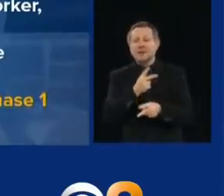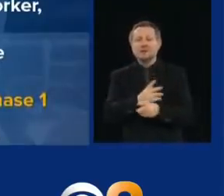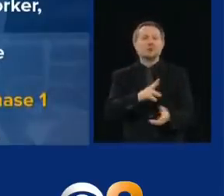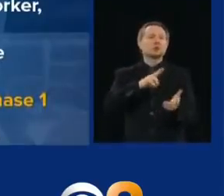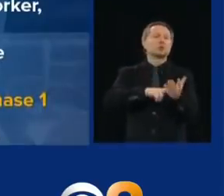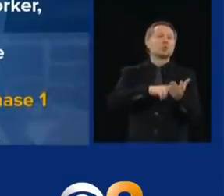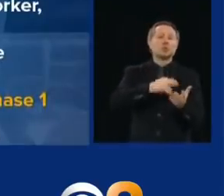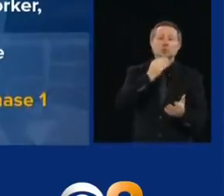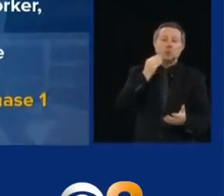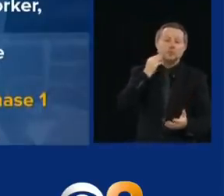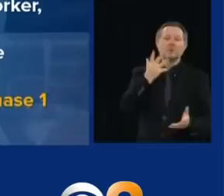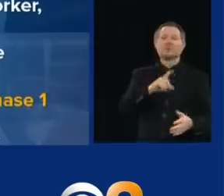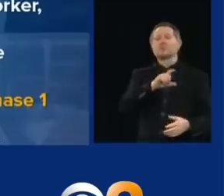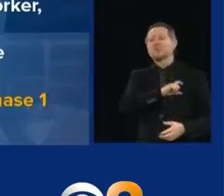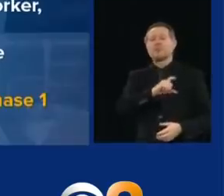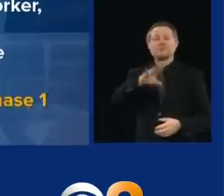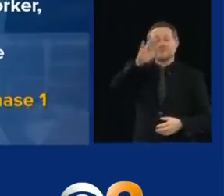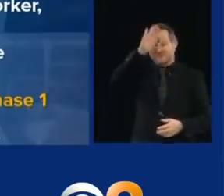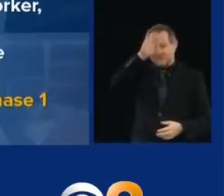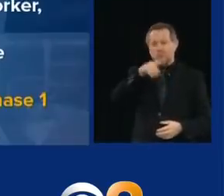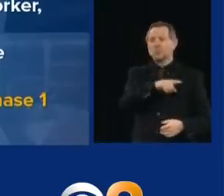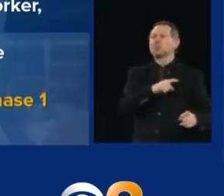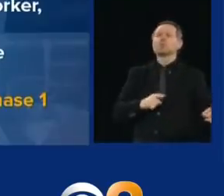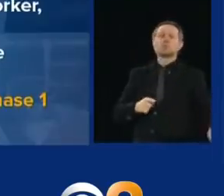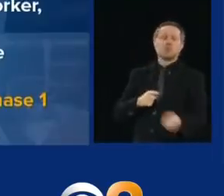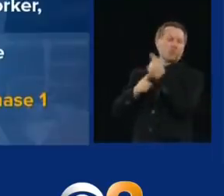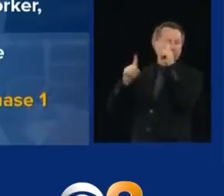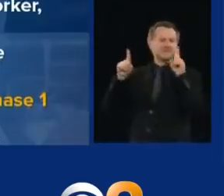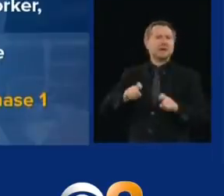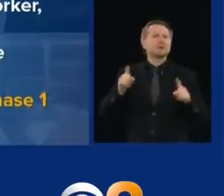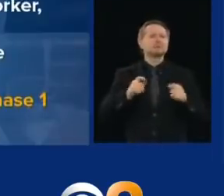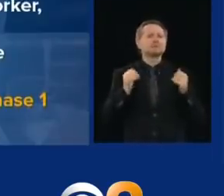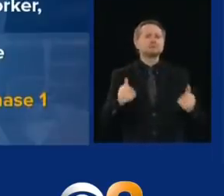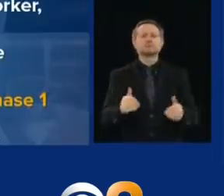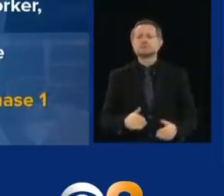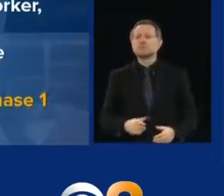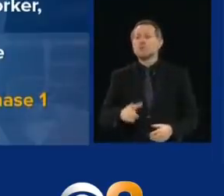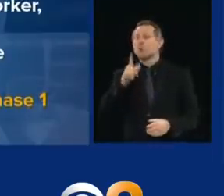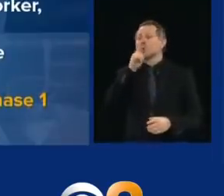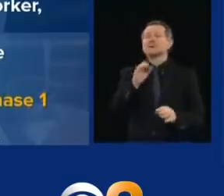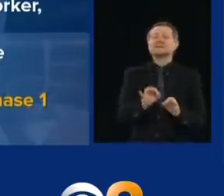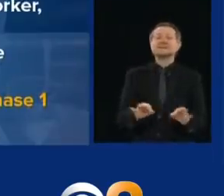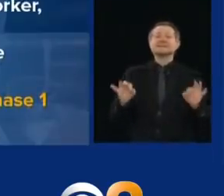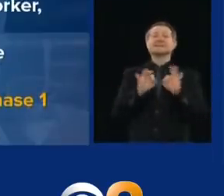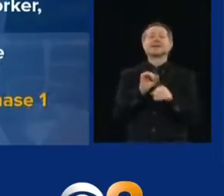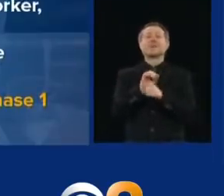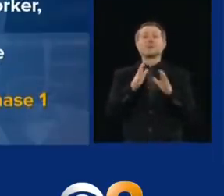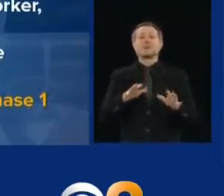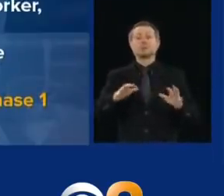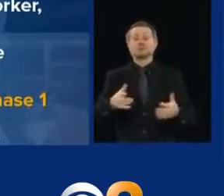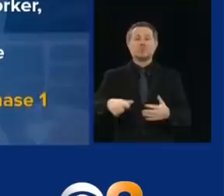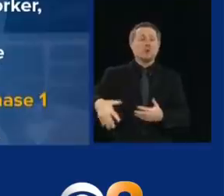responder can go for a test today. Any essential worker who interacts with the public,